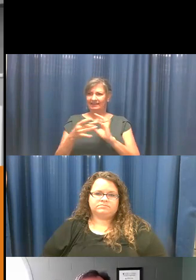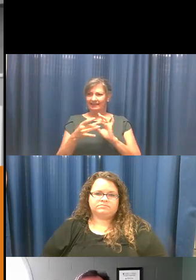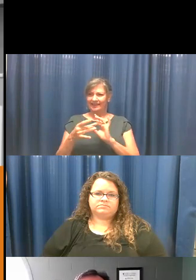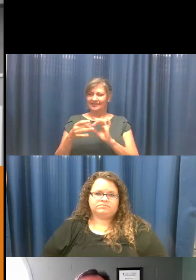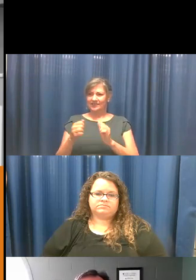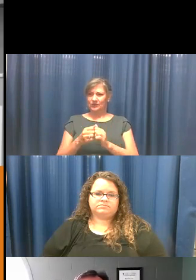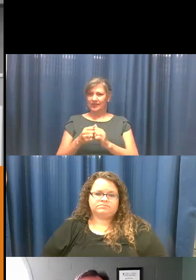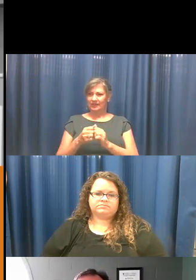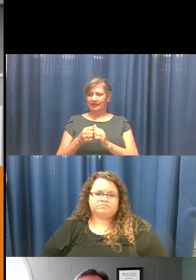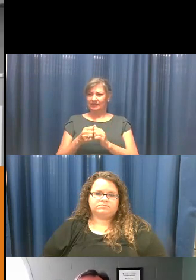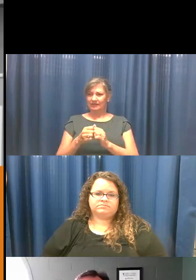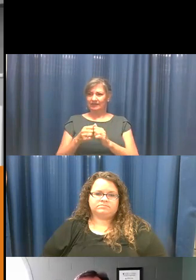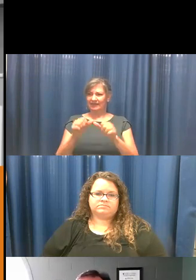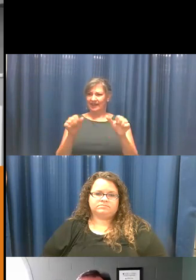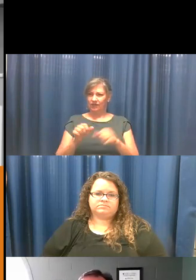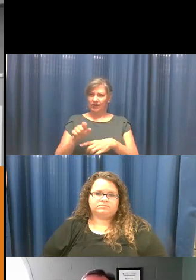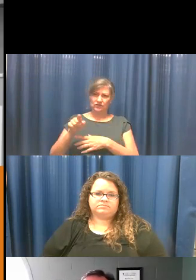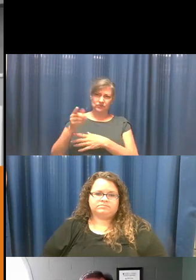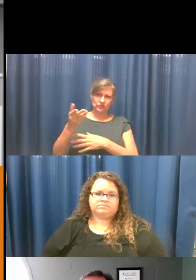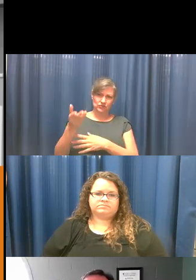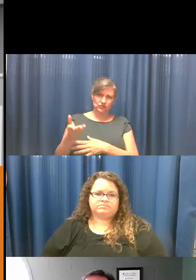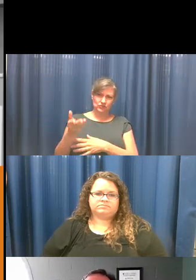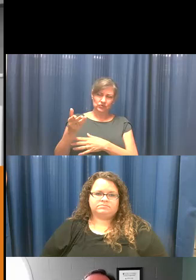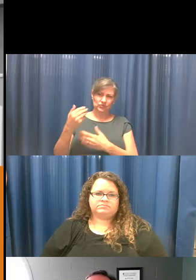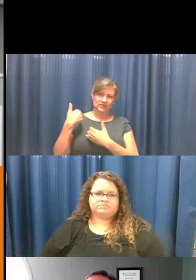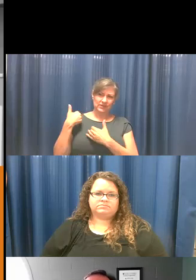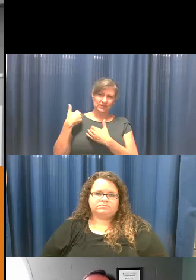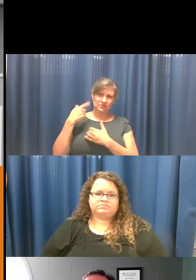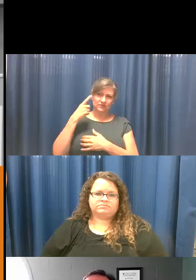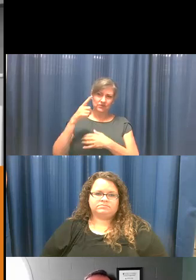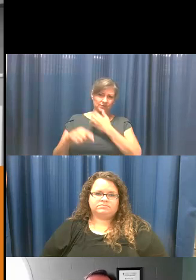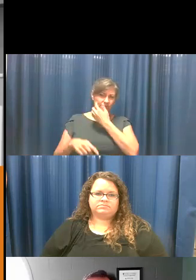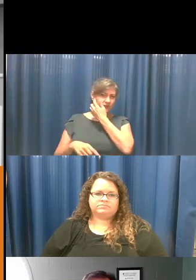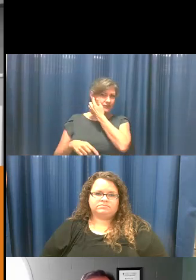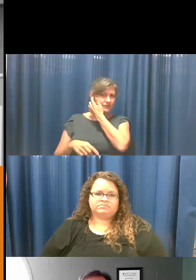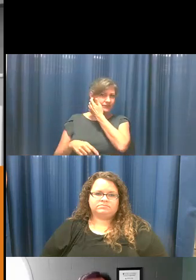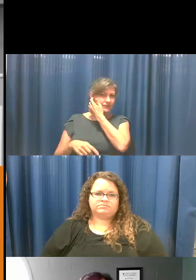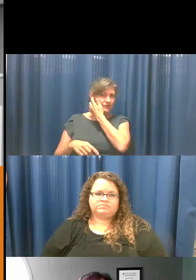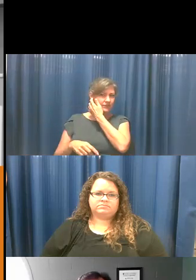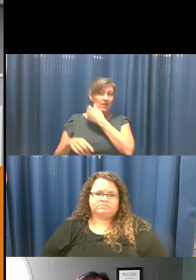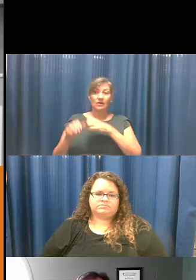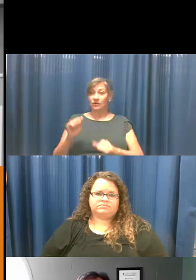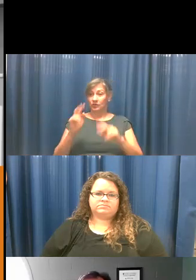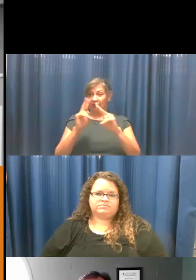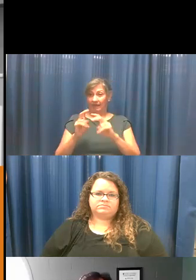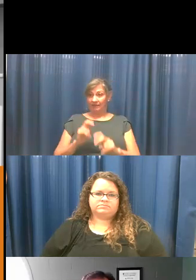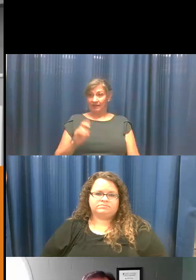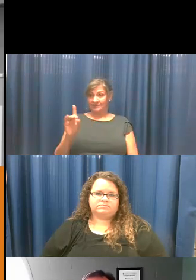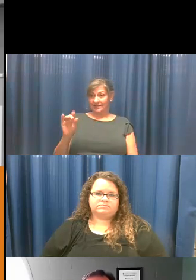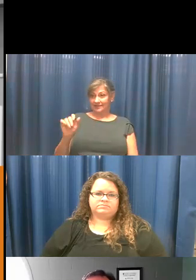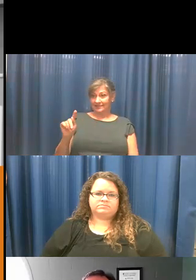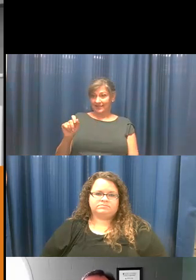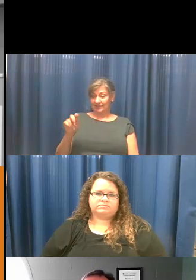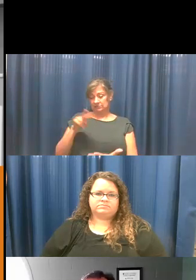area that you're responsible for. And could we analyze that data and look at